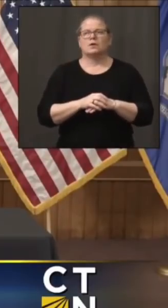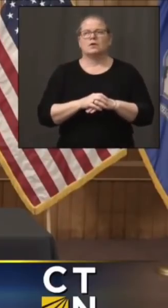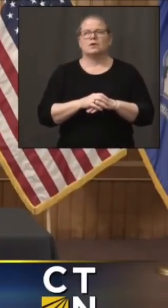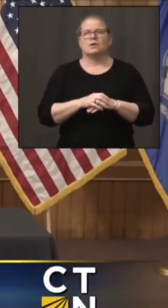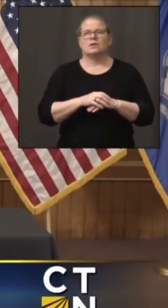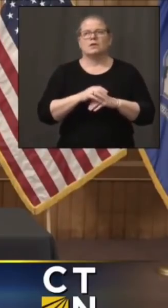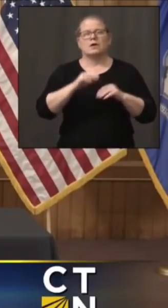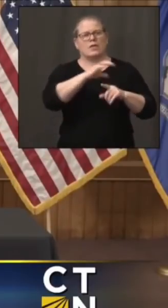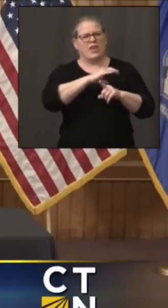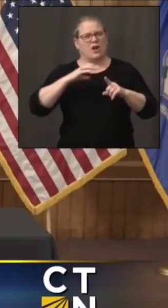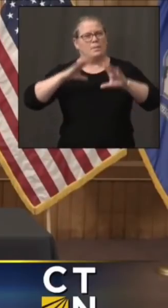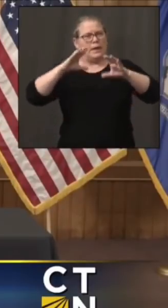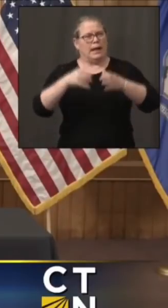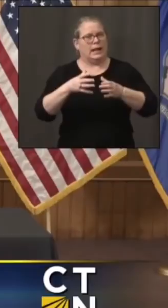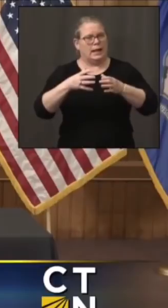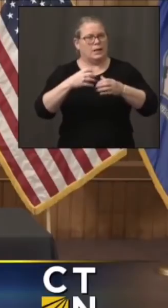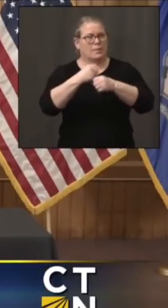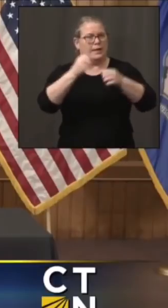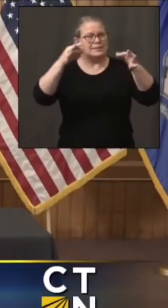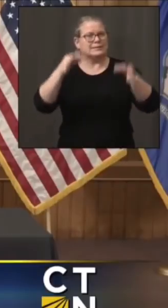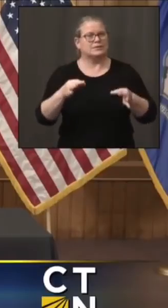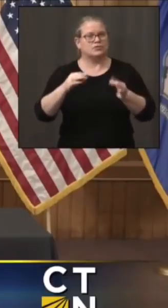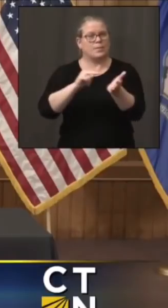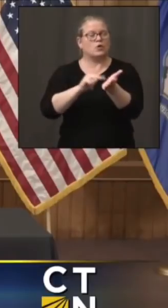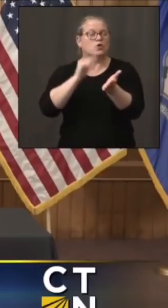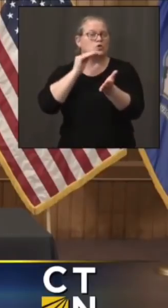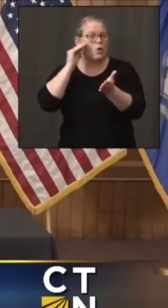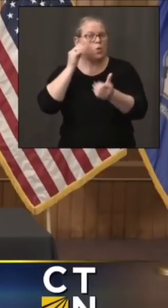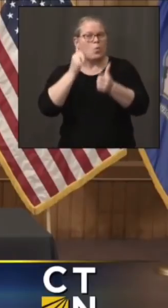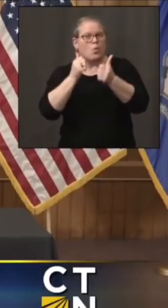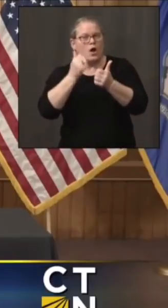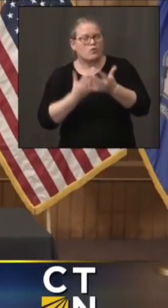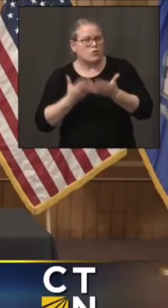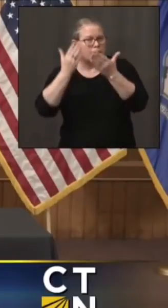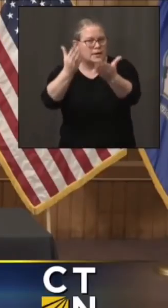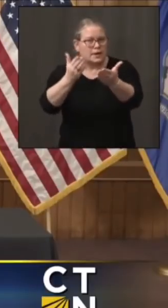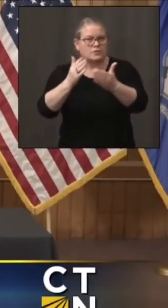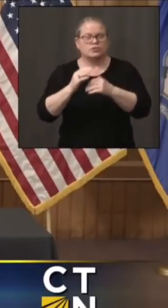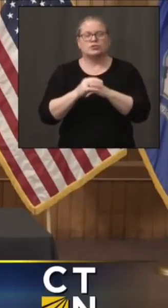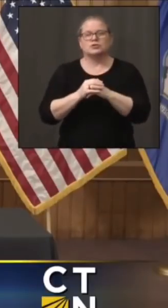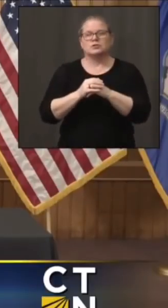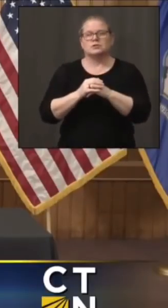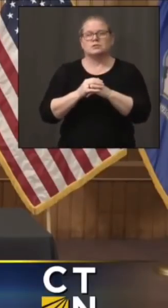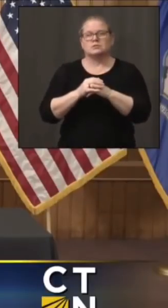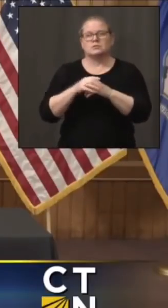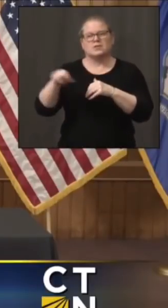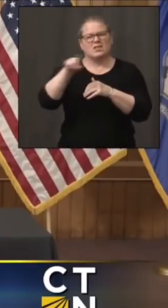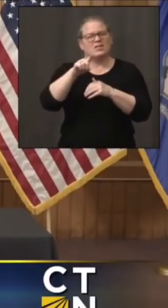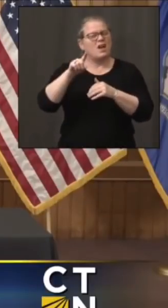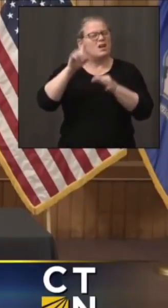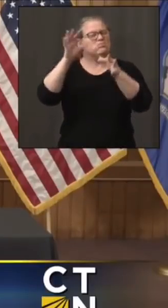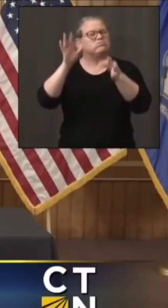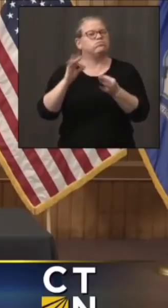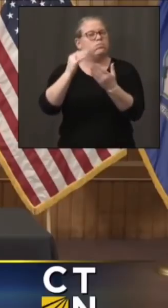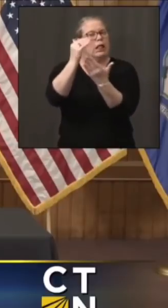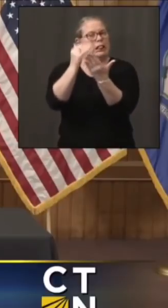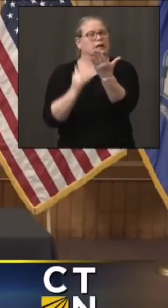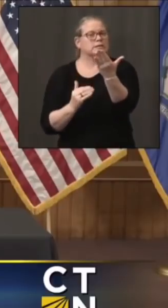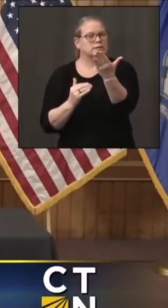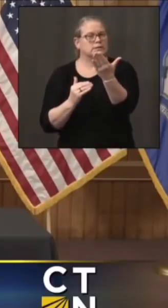make on nursing homes came out with kind of a preliminary list today. One of the things they're talking